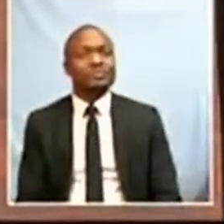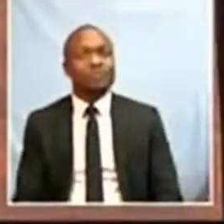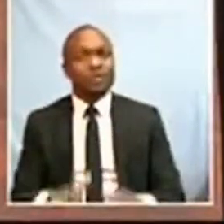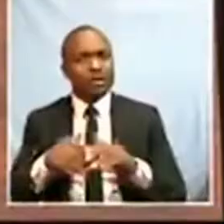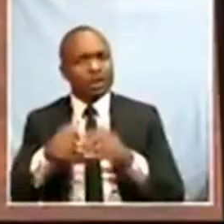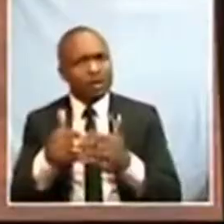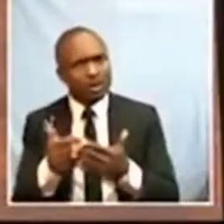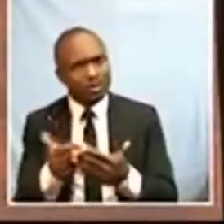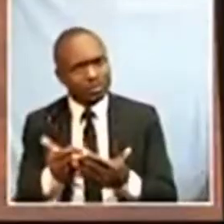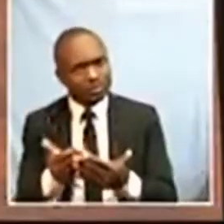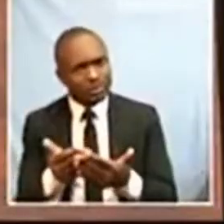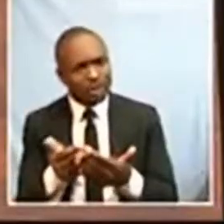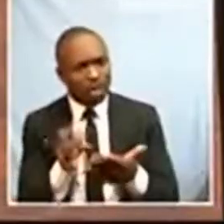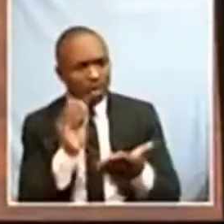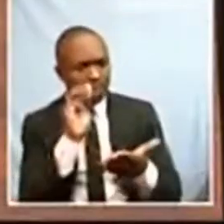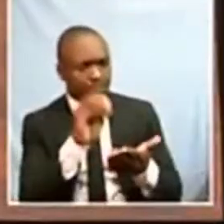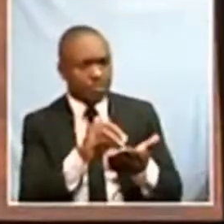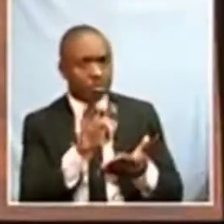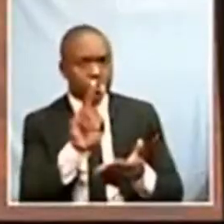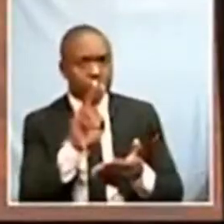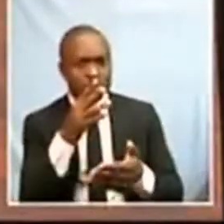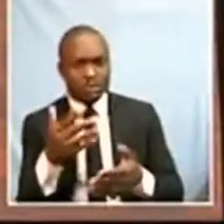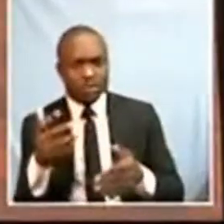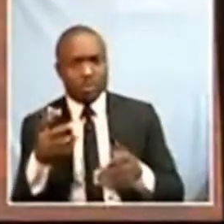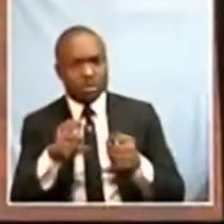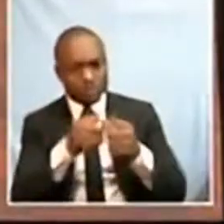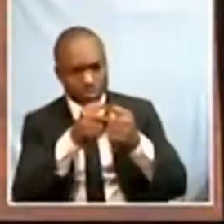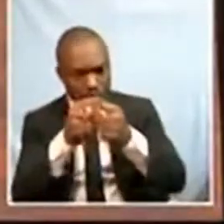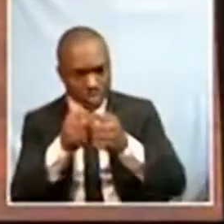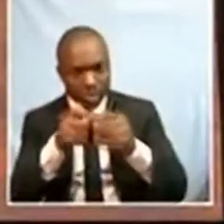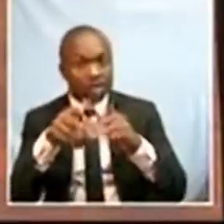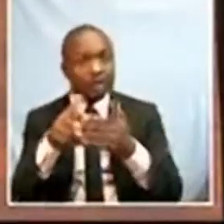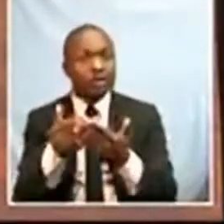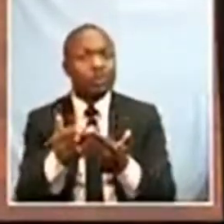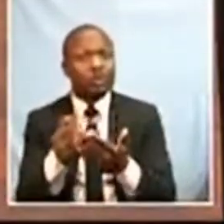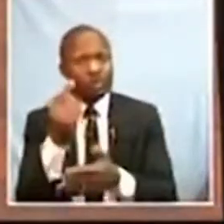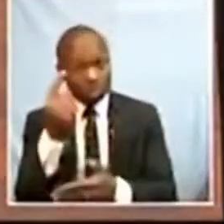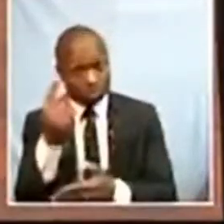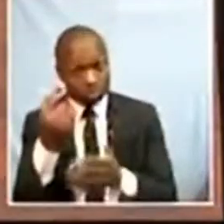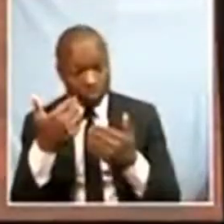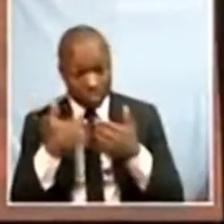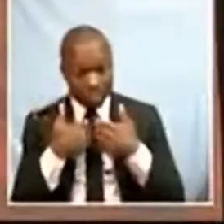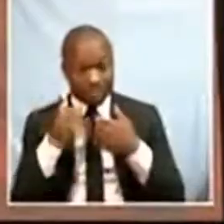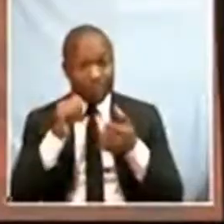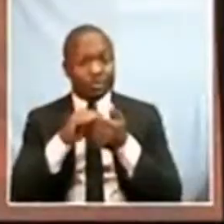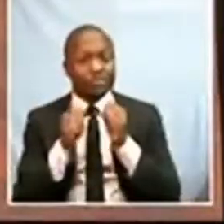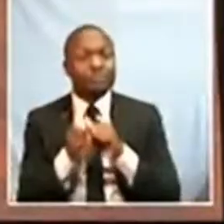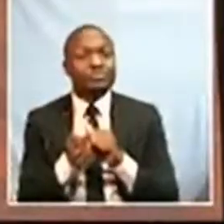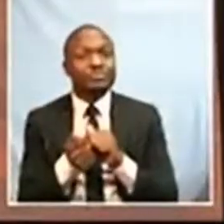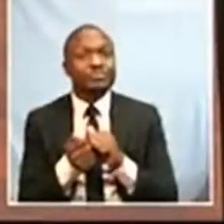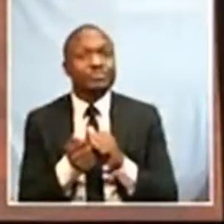how do we put these two things together? One, we have a query